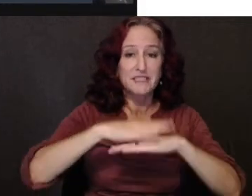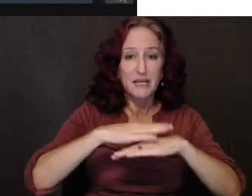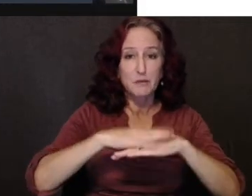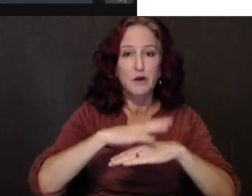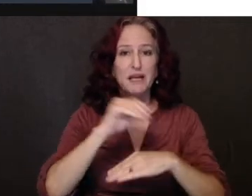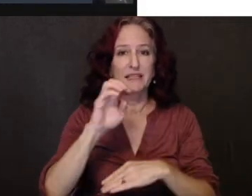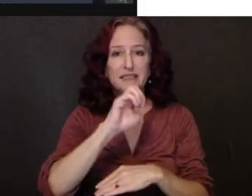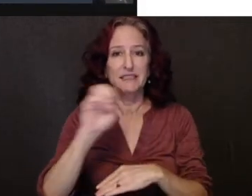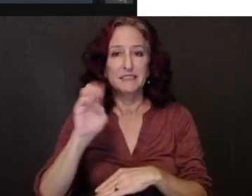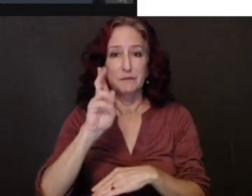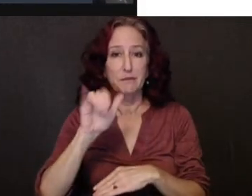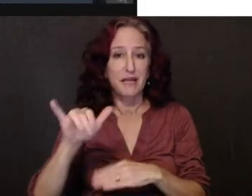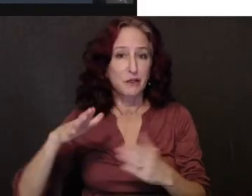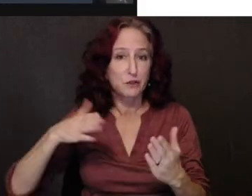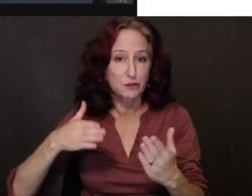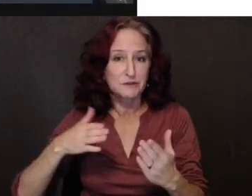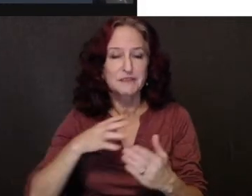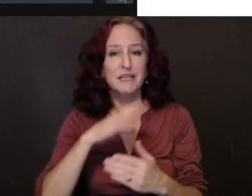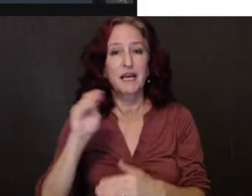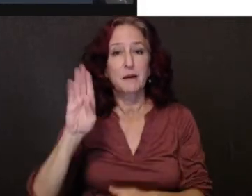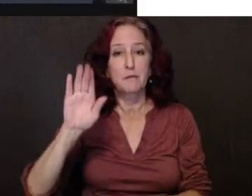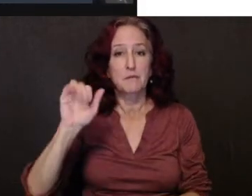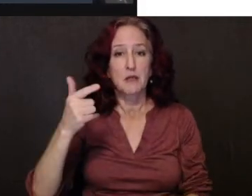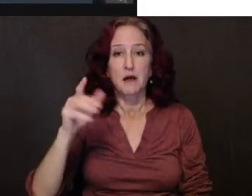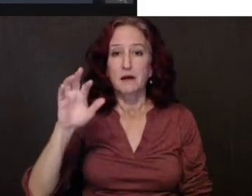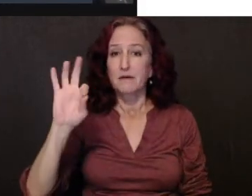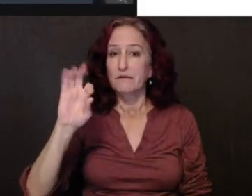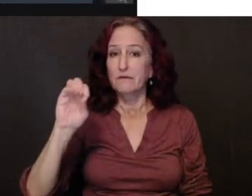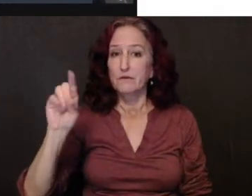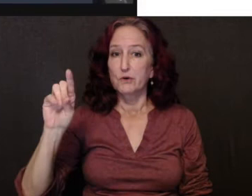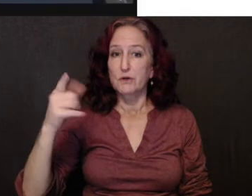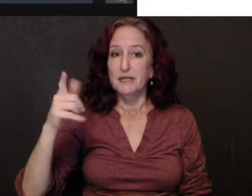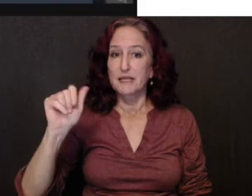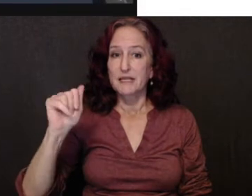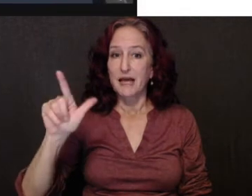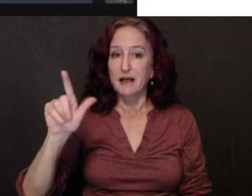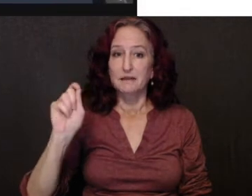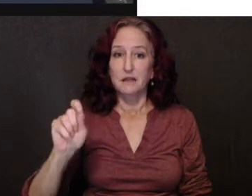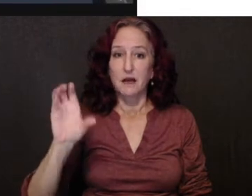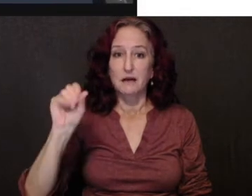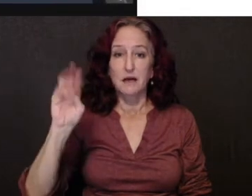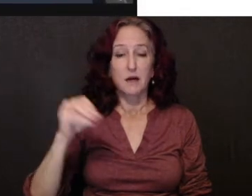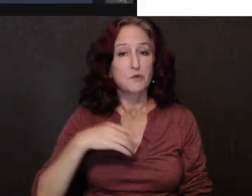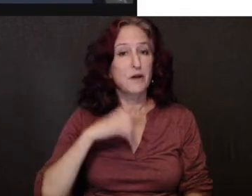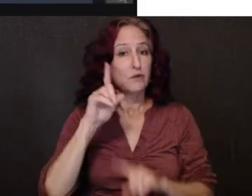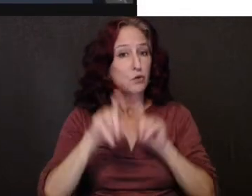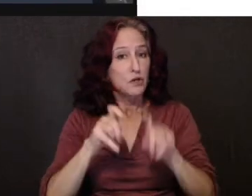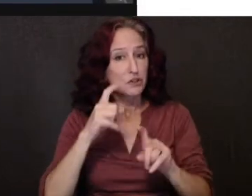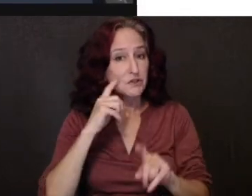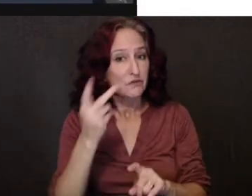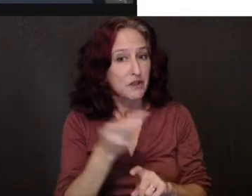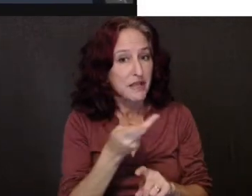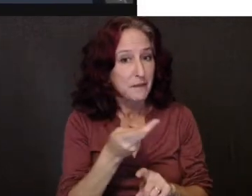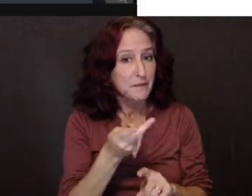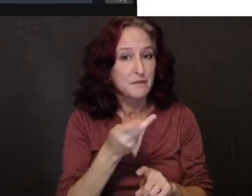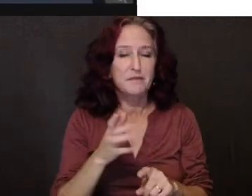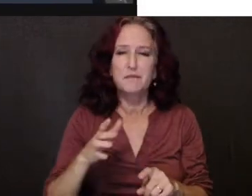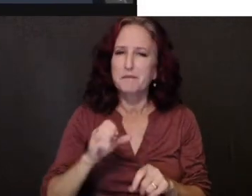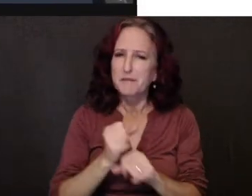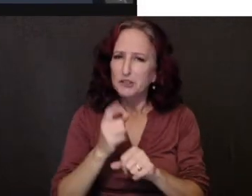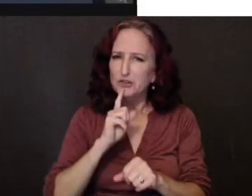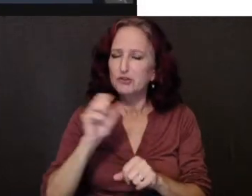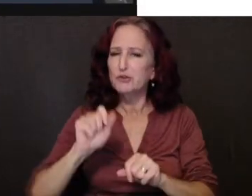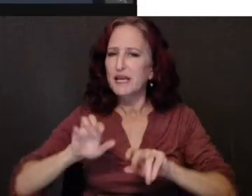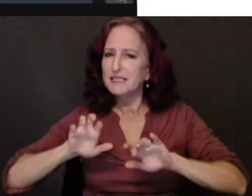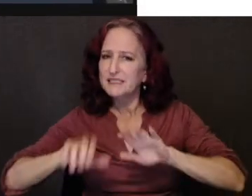Magazine, and Edible Marin Wine Country. She is the author of cookbooks San Francisco Chef's Table and East Bay Cooks, and she is also the creator